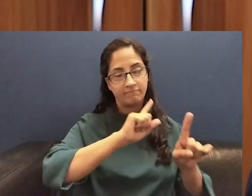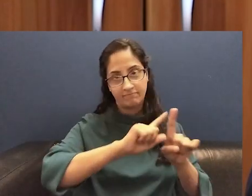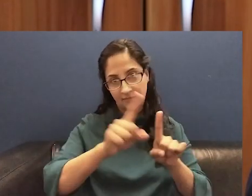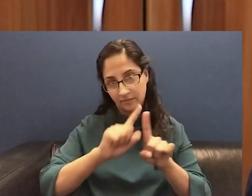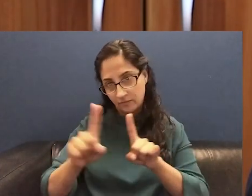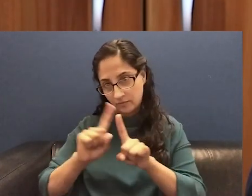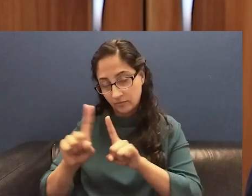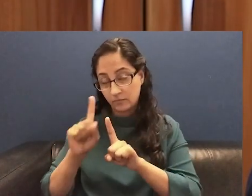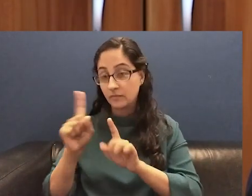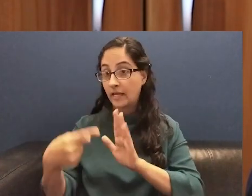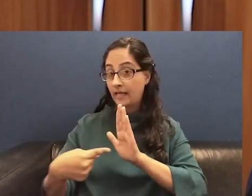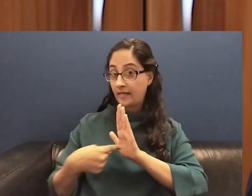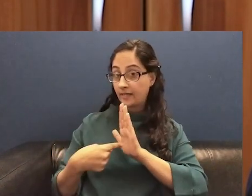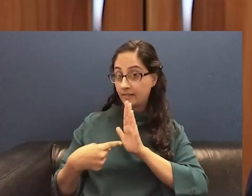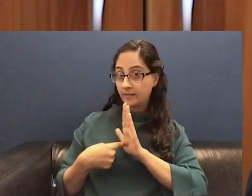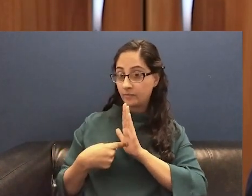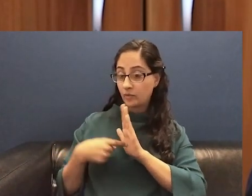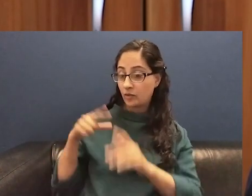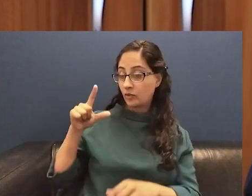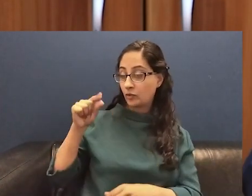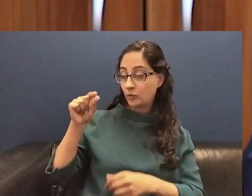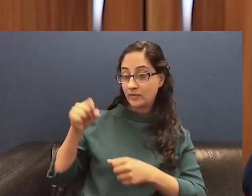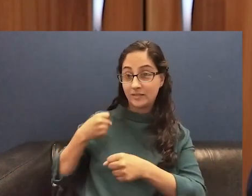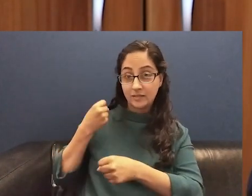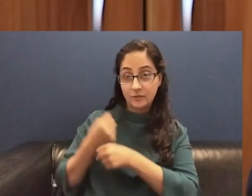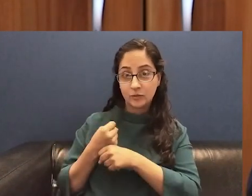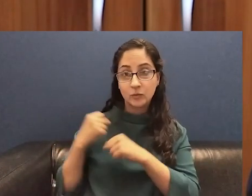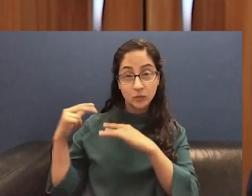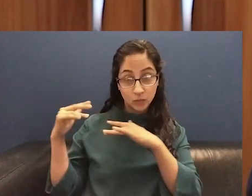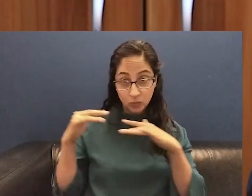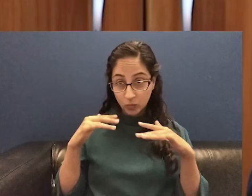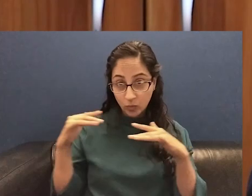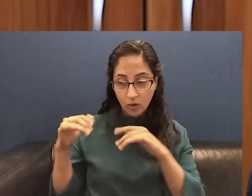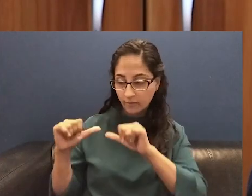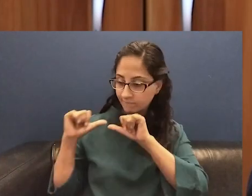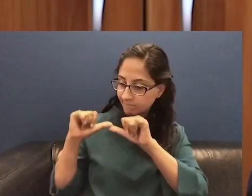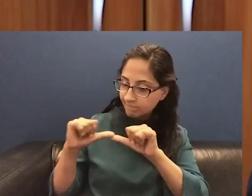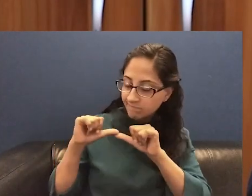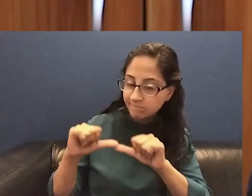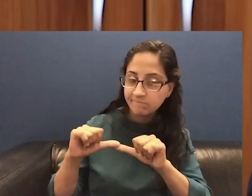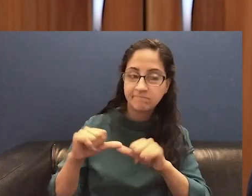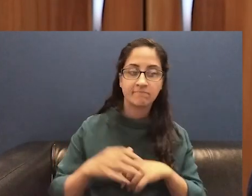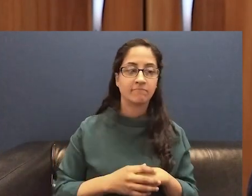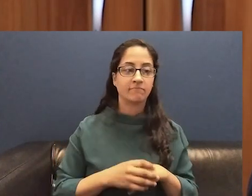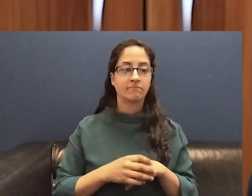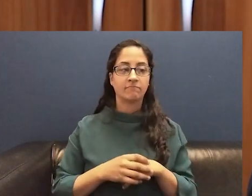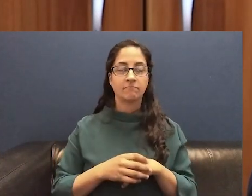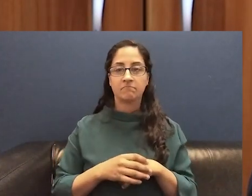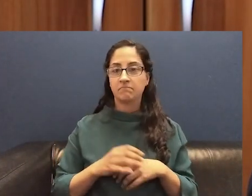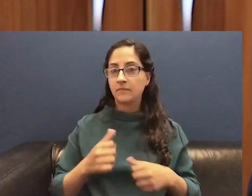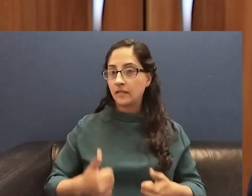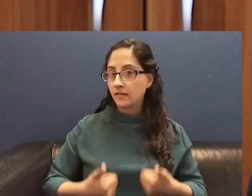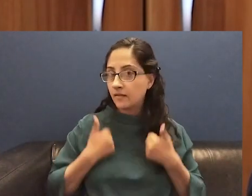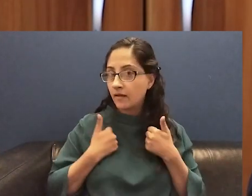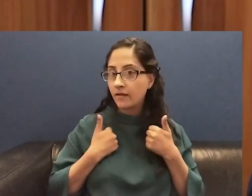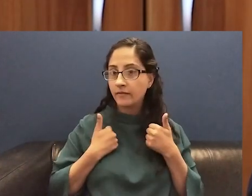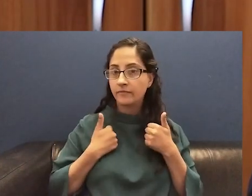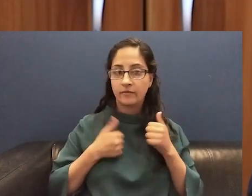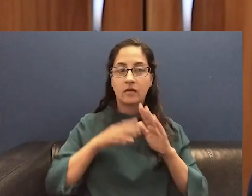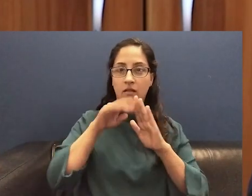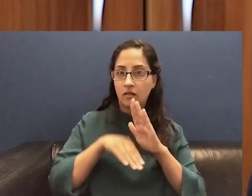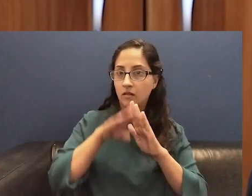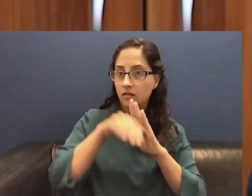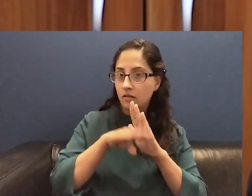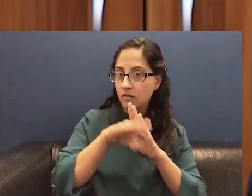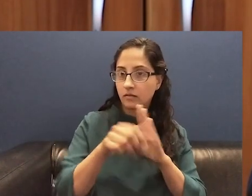decades of war in Afghanistan and insecurity, the climate change and pressure on